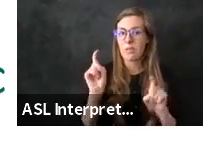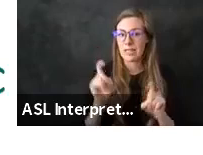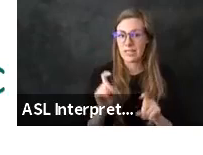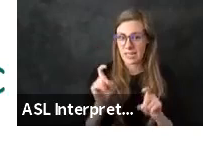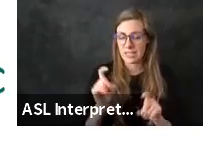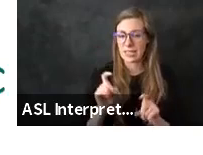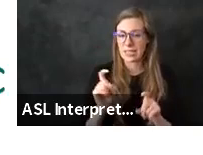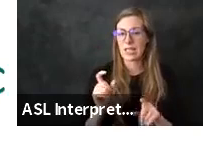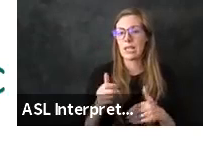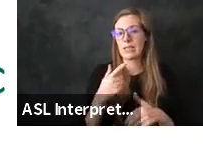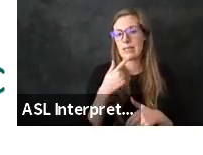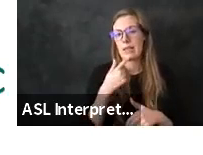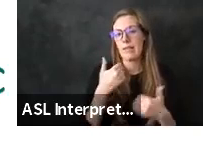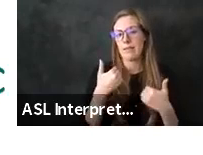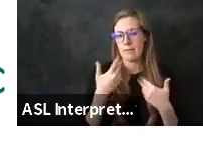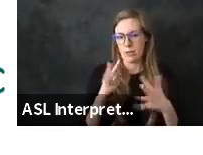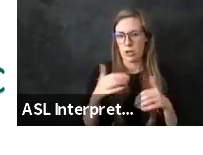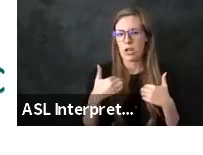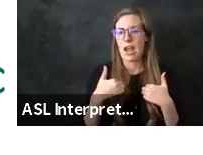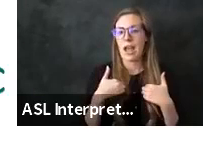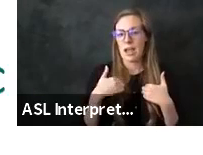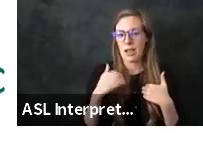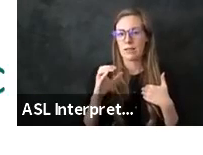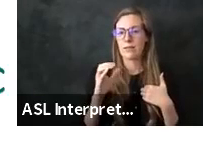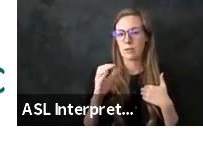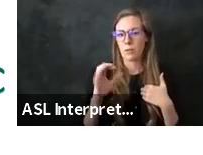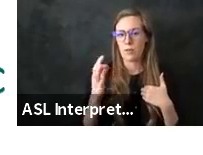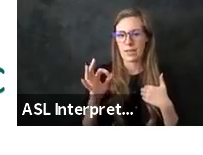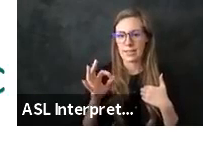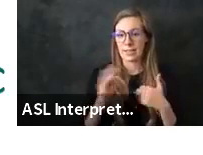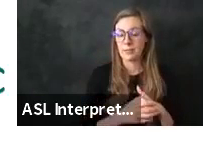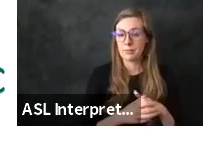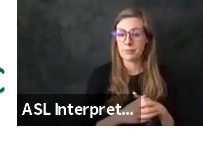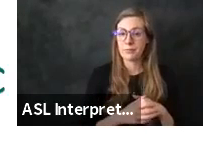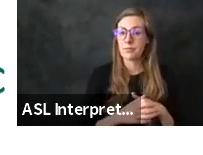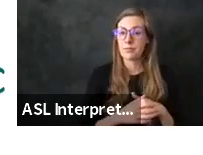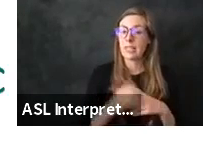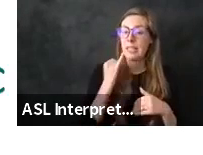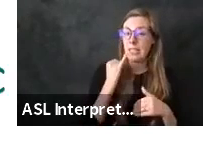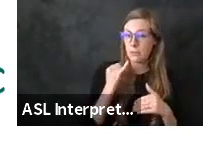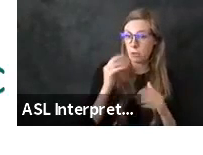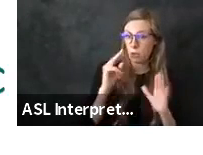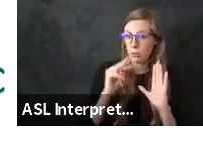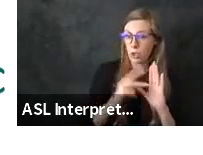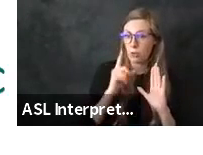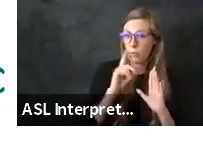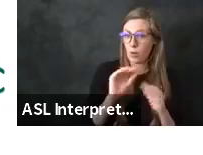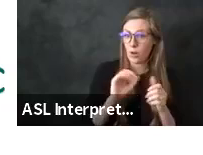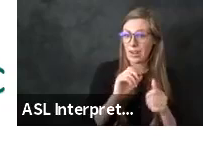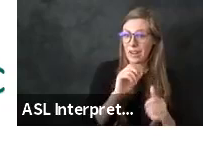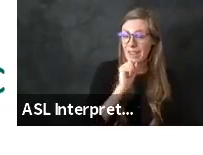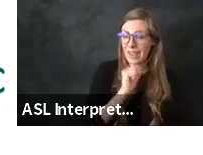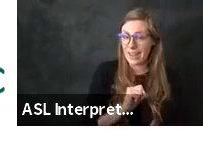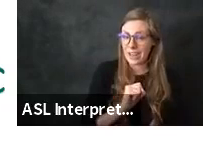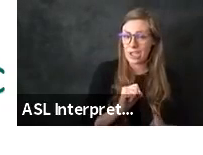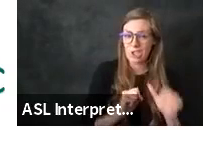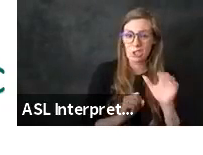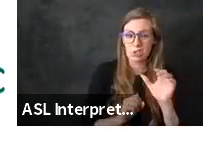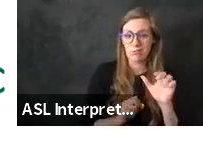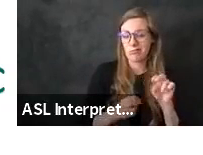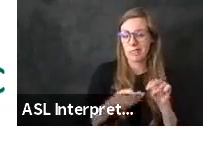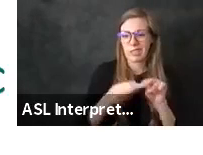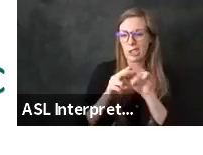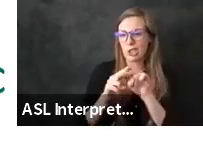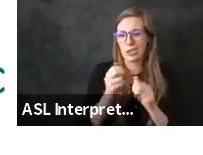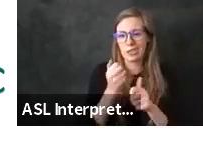at 10% test positivity. Looking by age, we've seen positivity increase across all age groups,